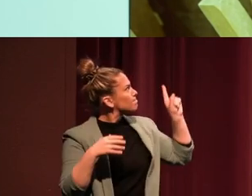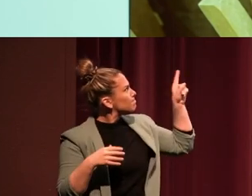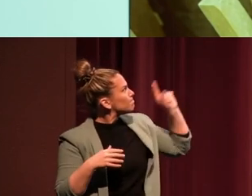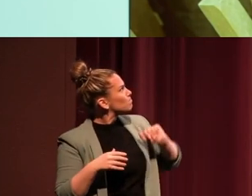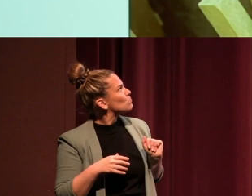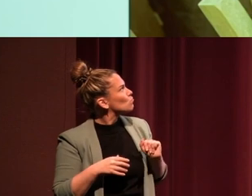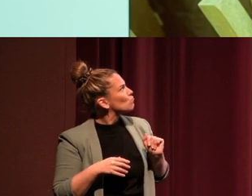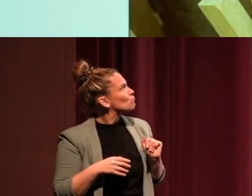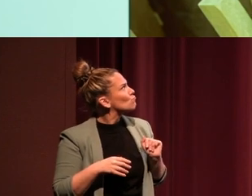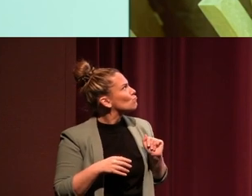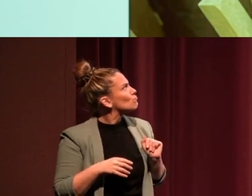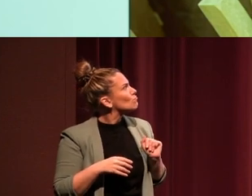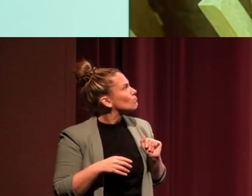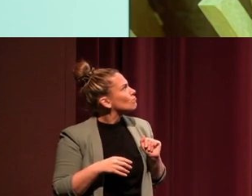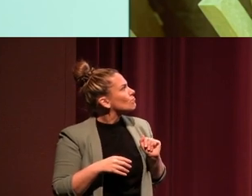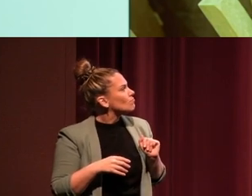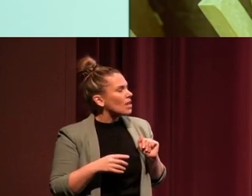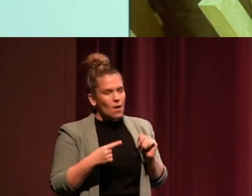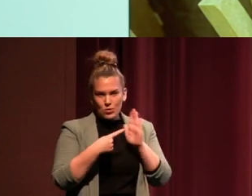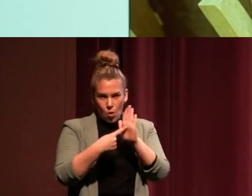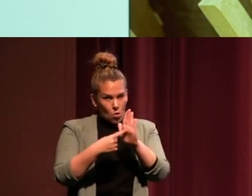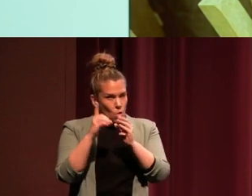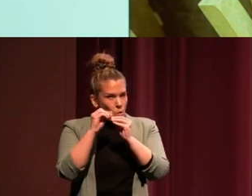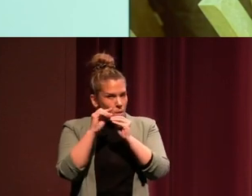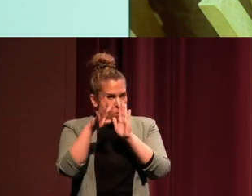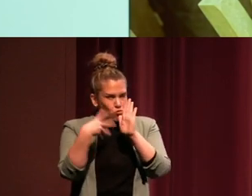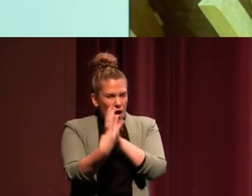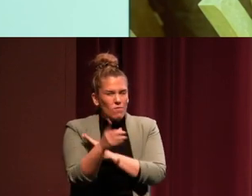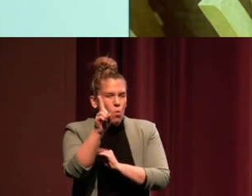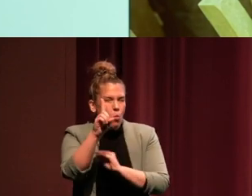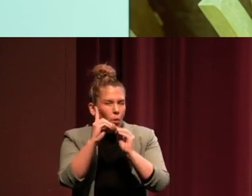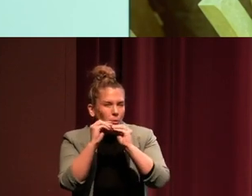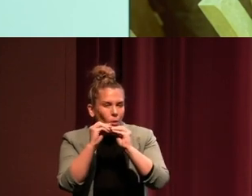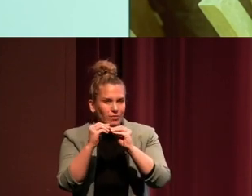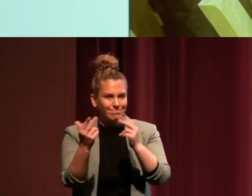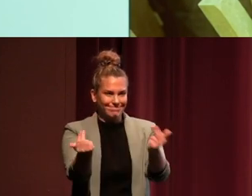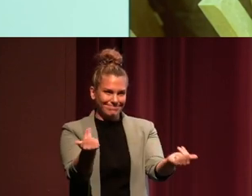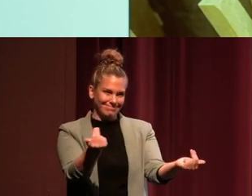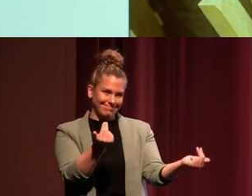So I'm going to show you one more graph, just one more.